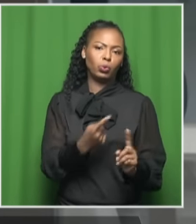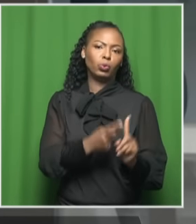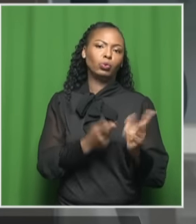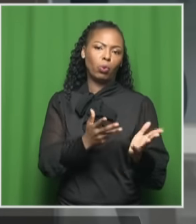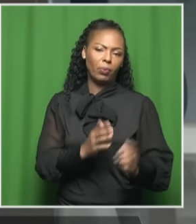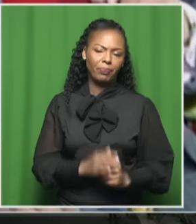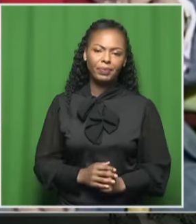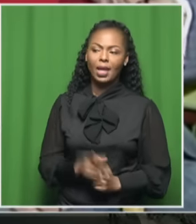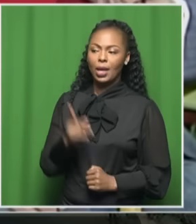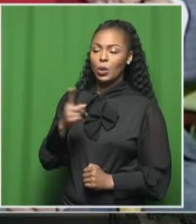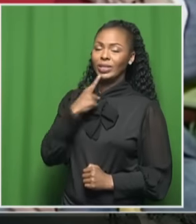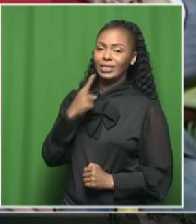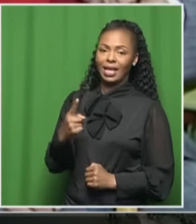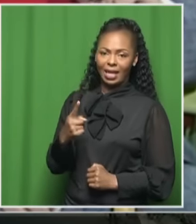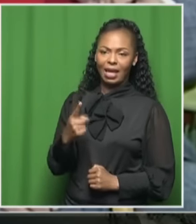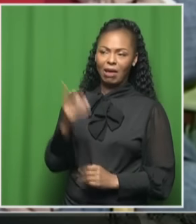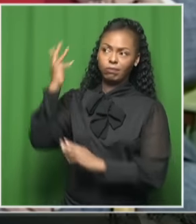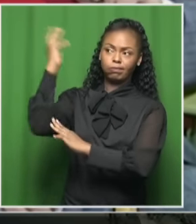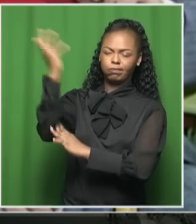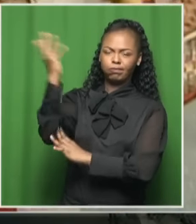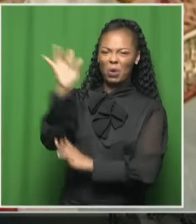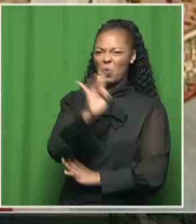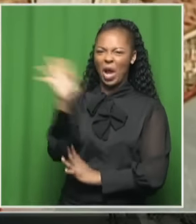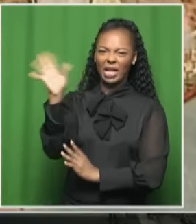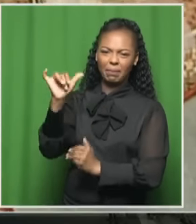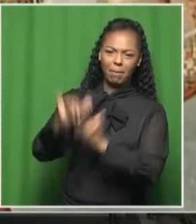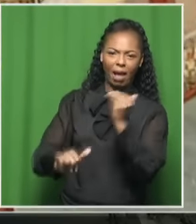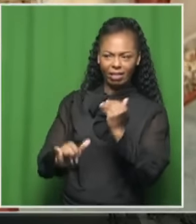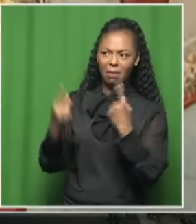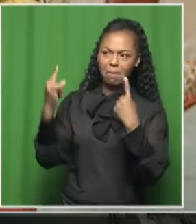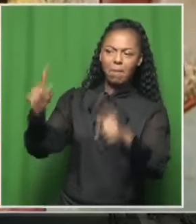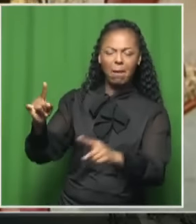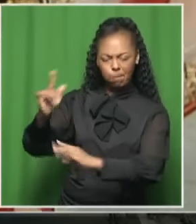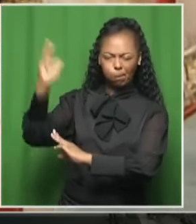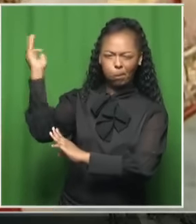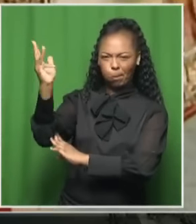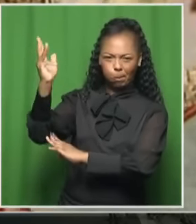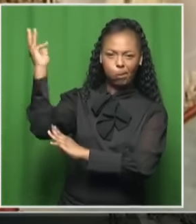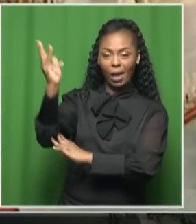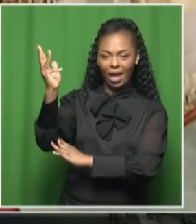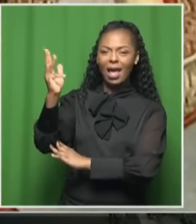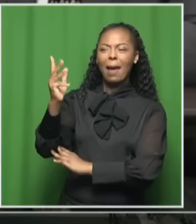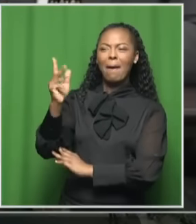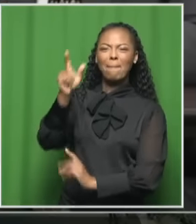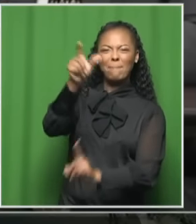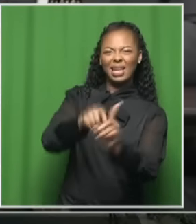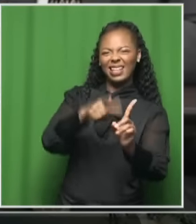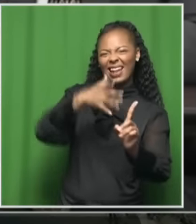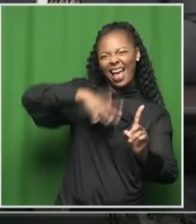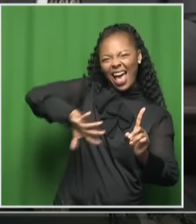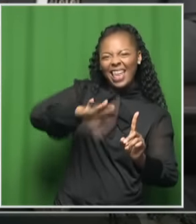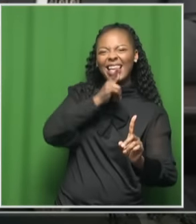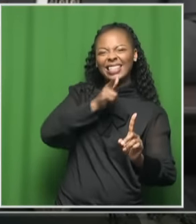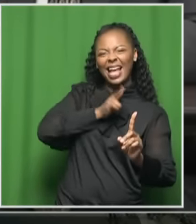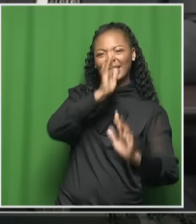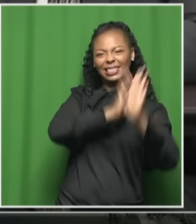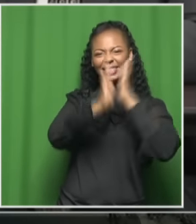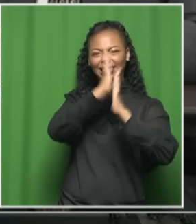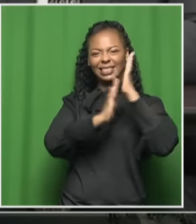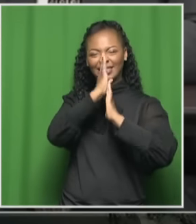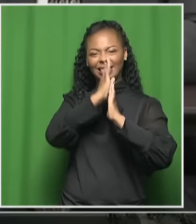that he would preach once a month, and you're just making me think of somebody who was telling me a story yesterday that they drove